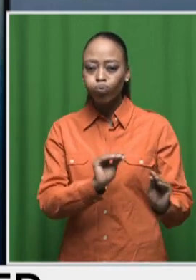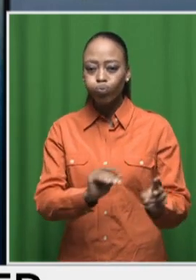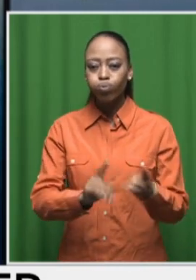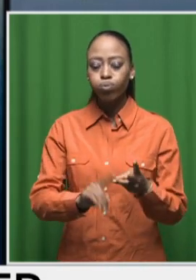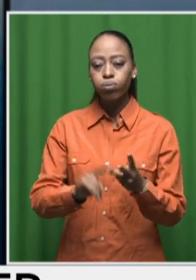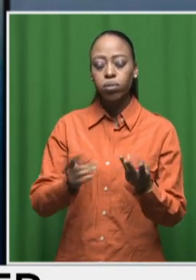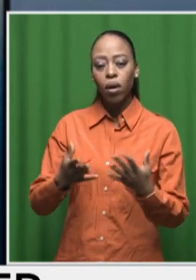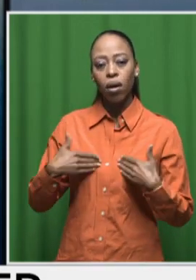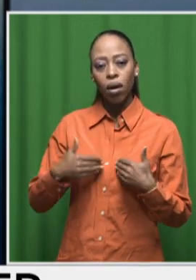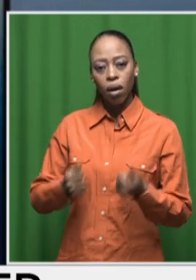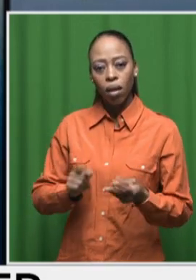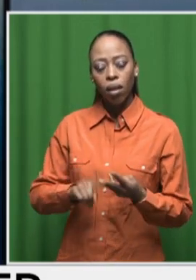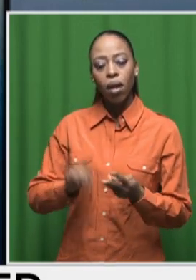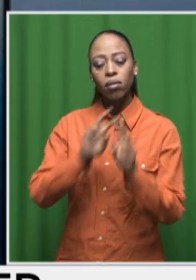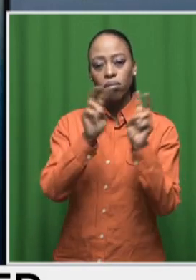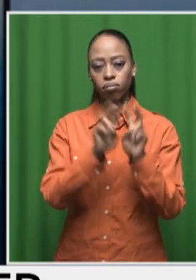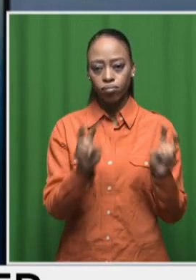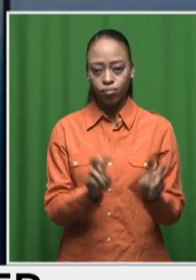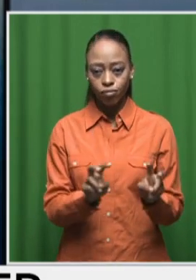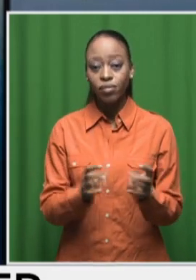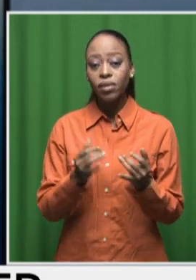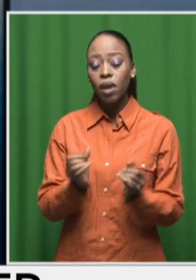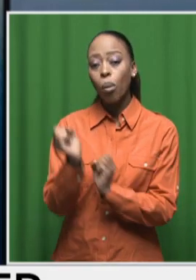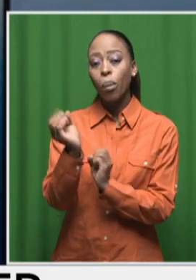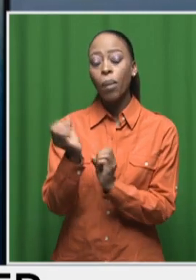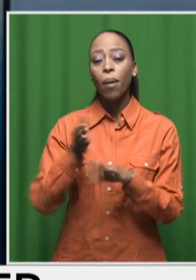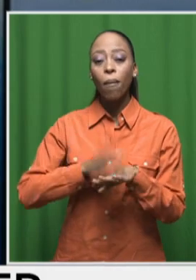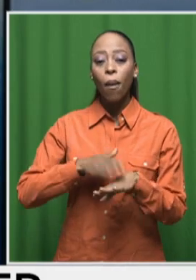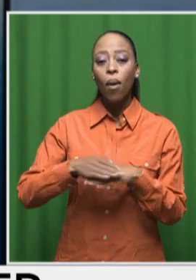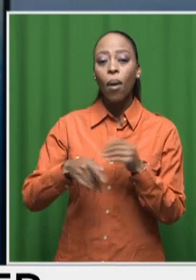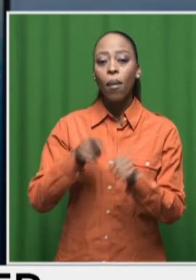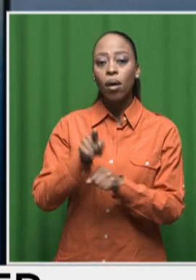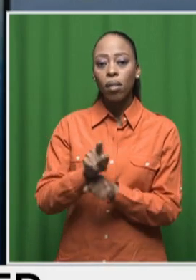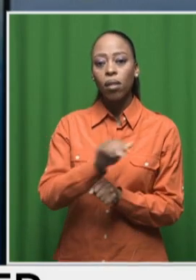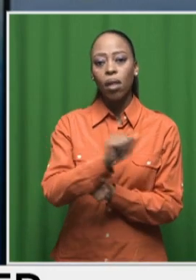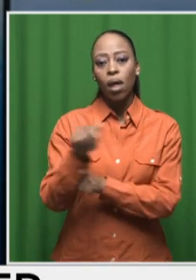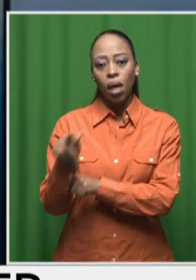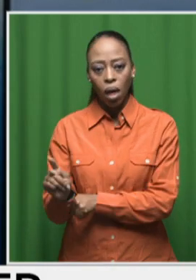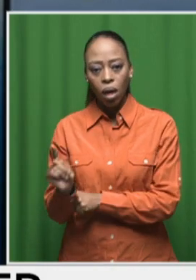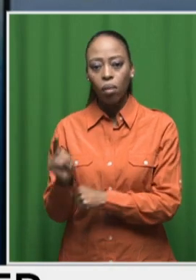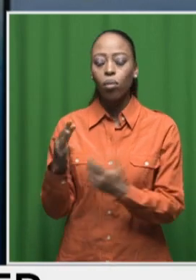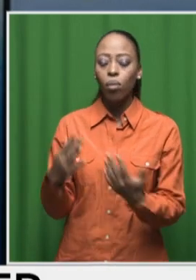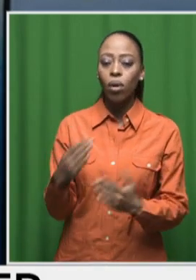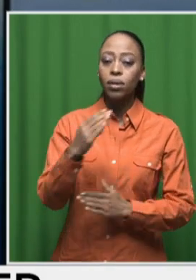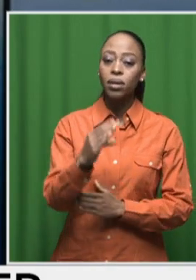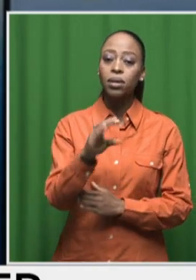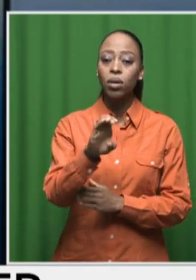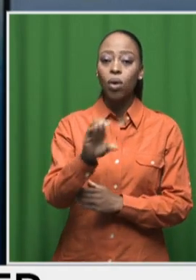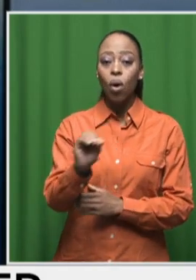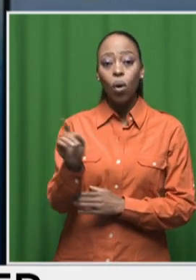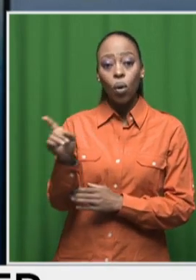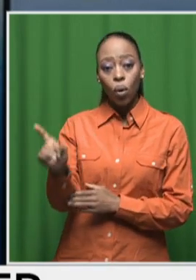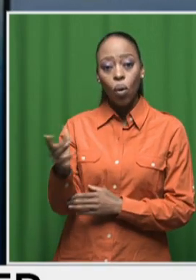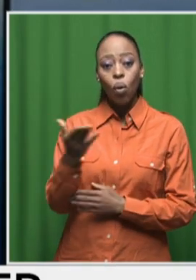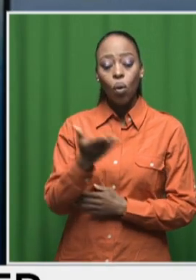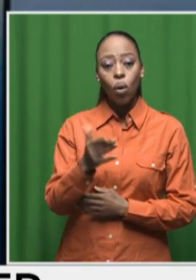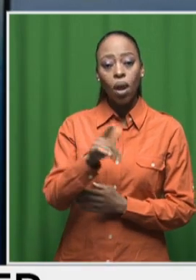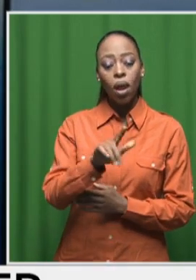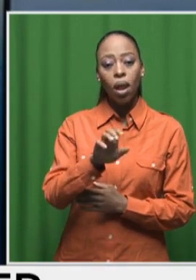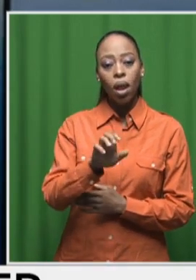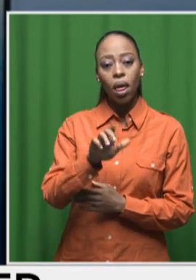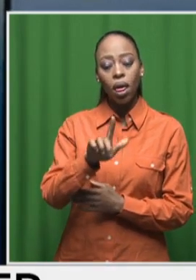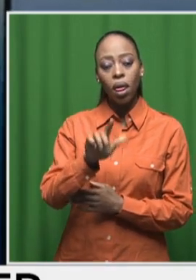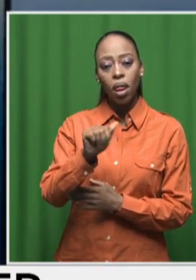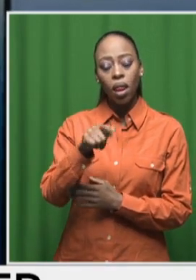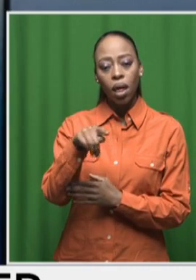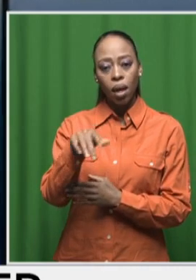education, healthcare and energy. Now, to share more on the applications, we're joined by CEO of Lilapa